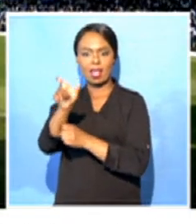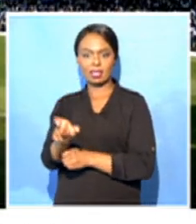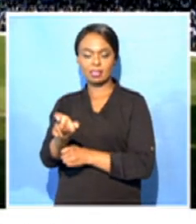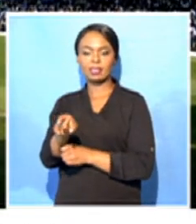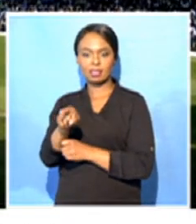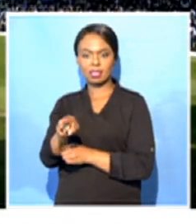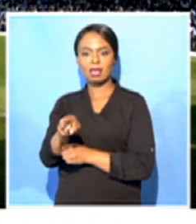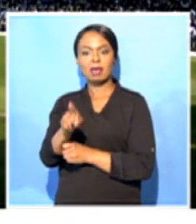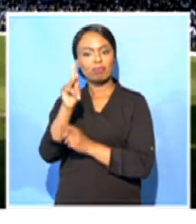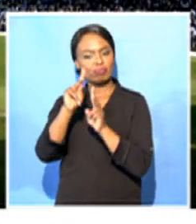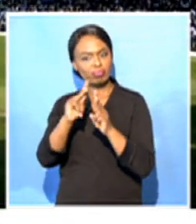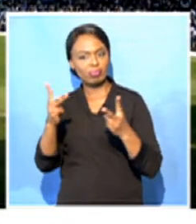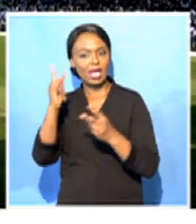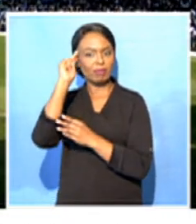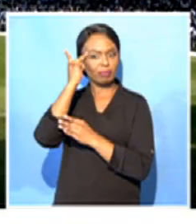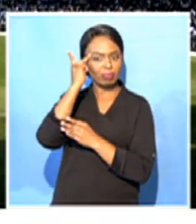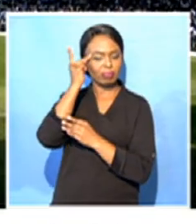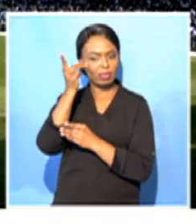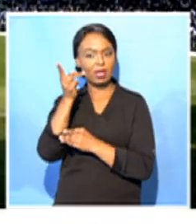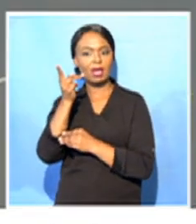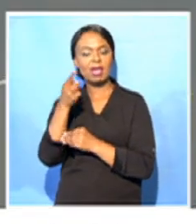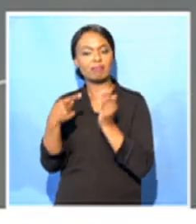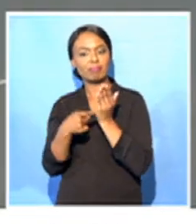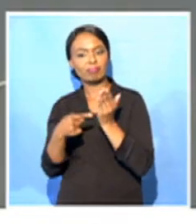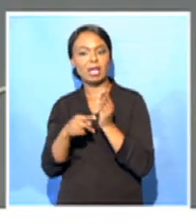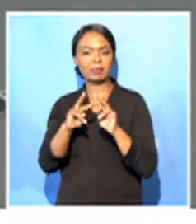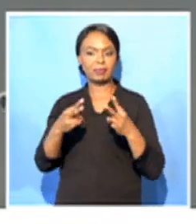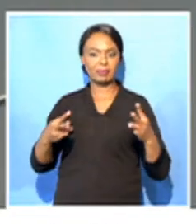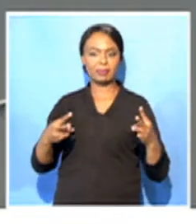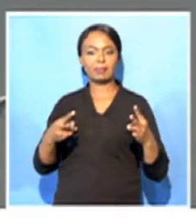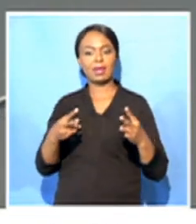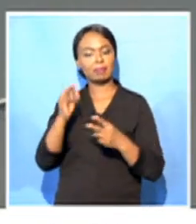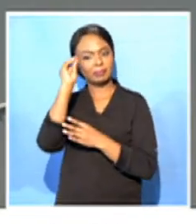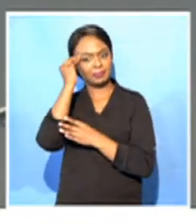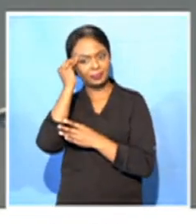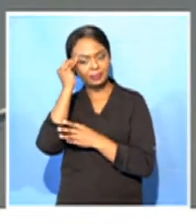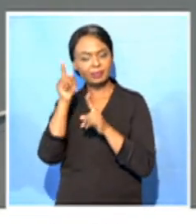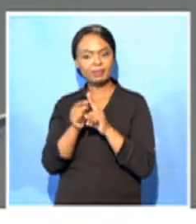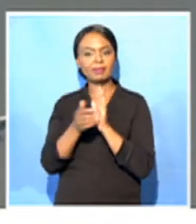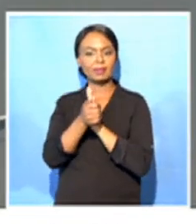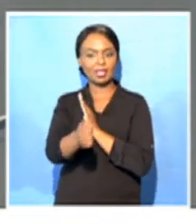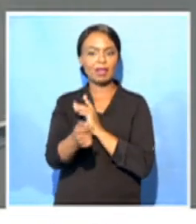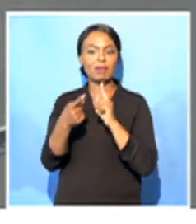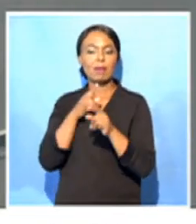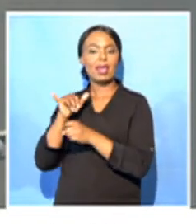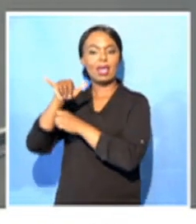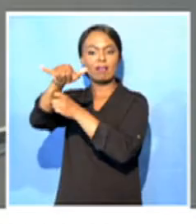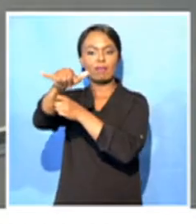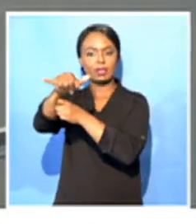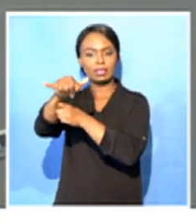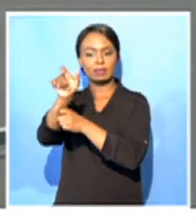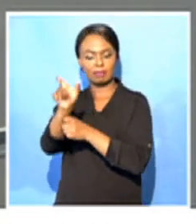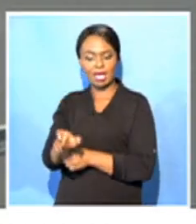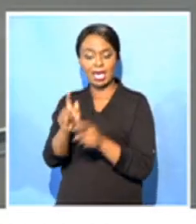unique character traits required from the Air Force pilot. The current